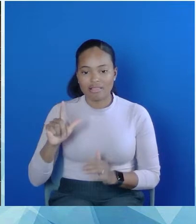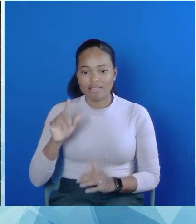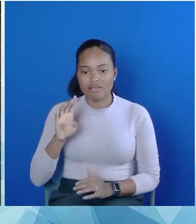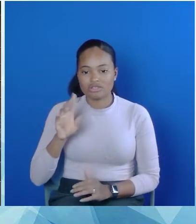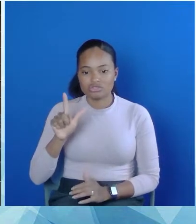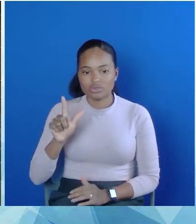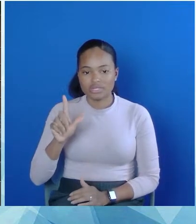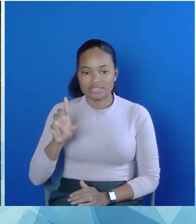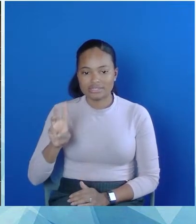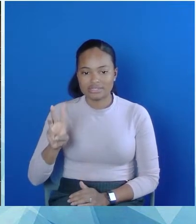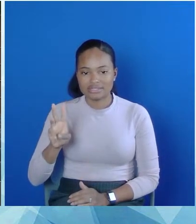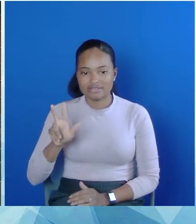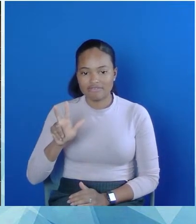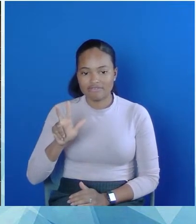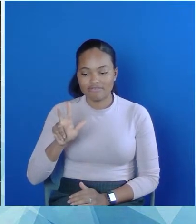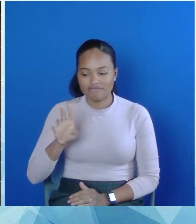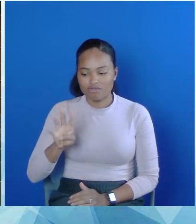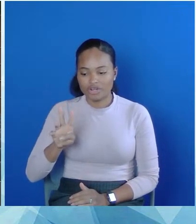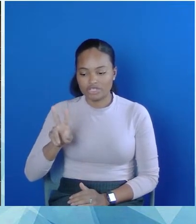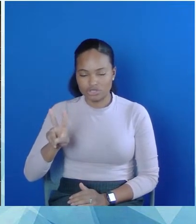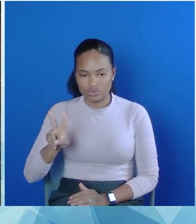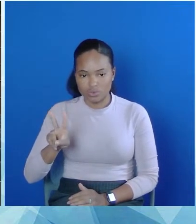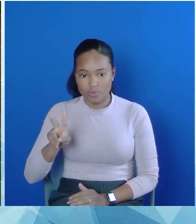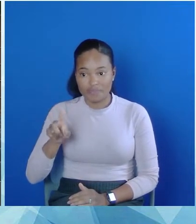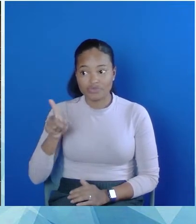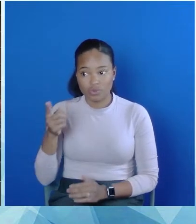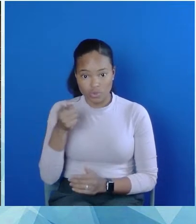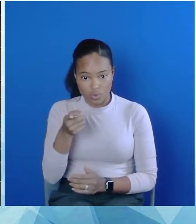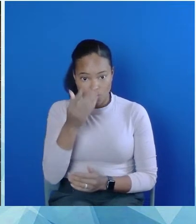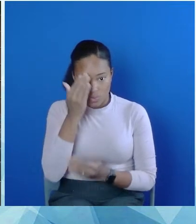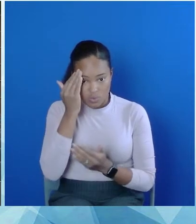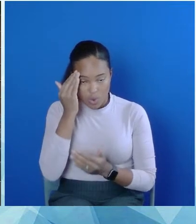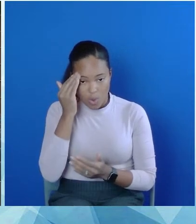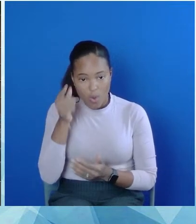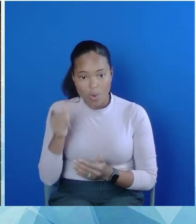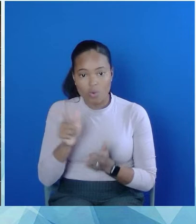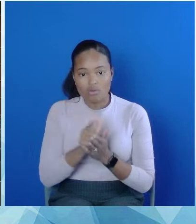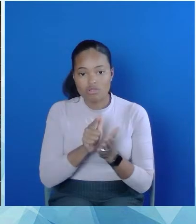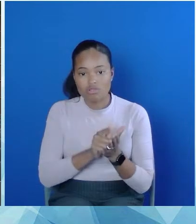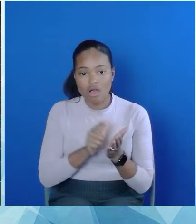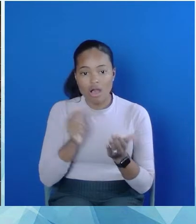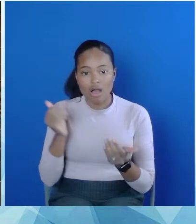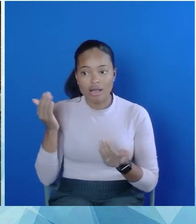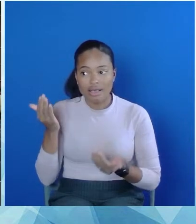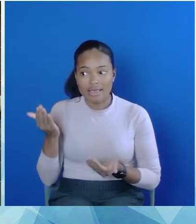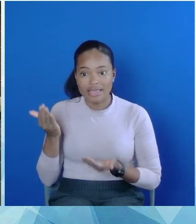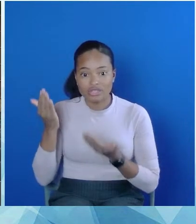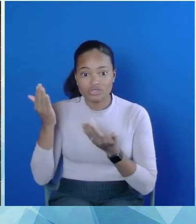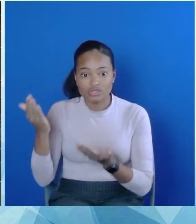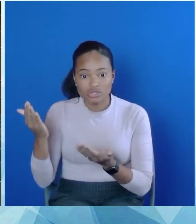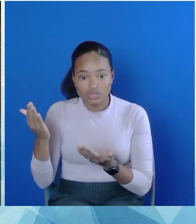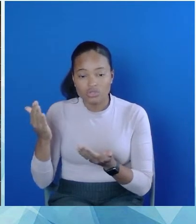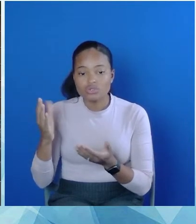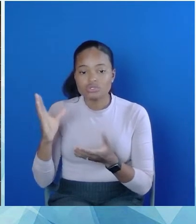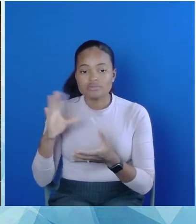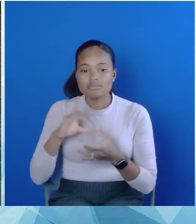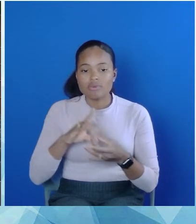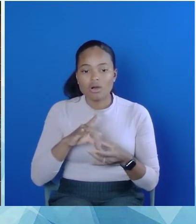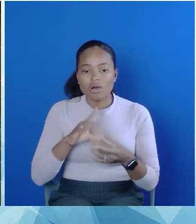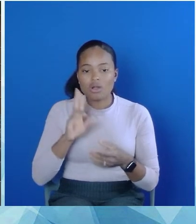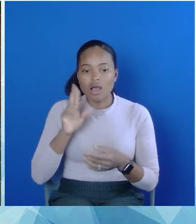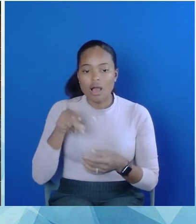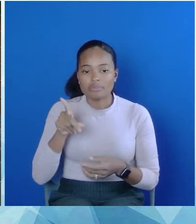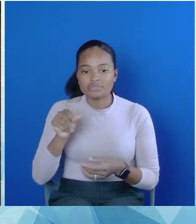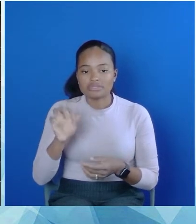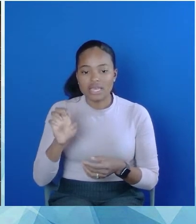aware, this bill was introduced as part of our request to update the transportation and capital